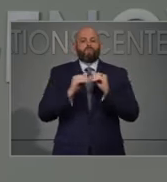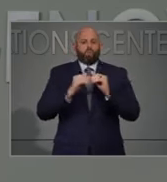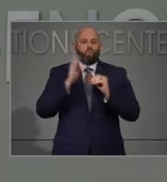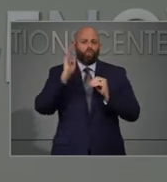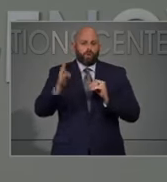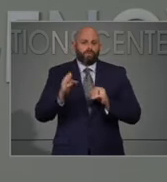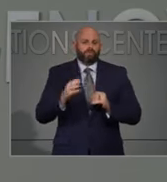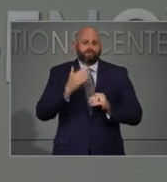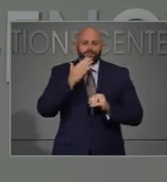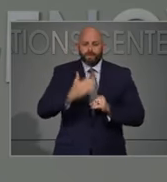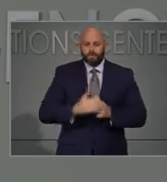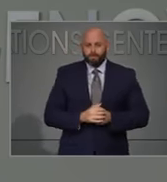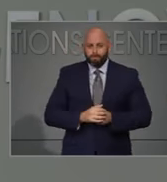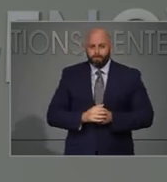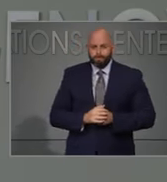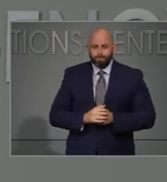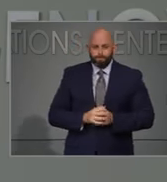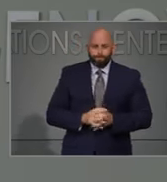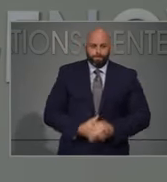forward. Thank you.